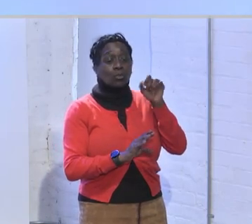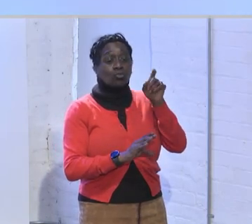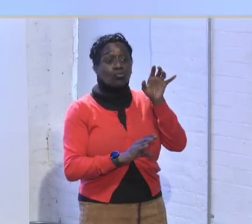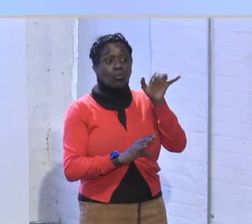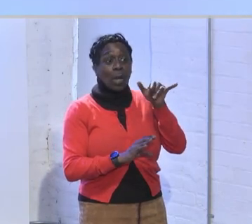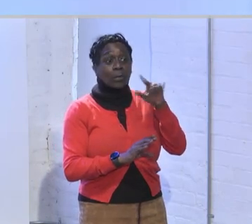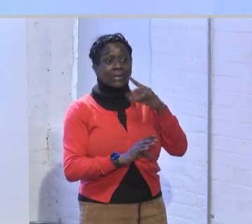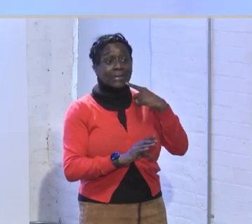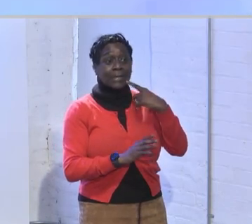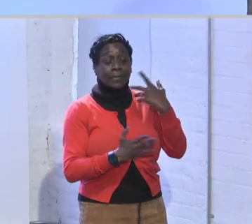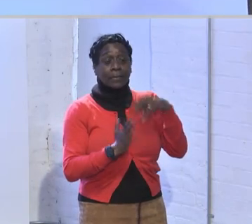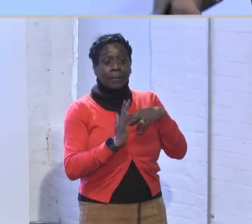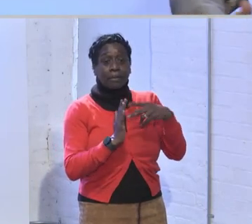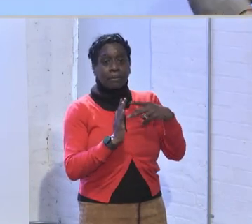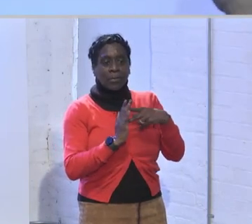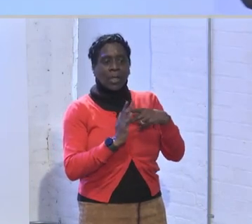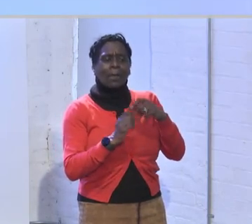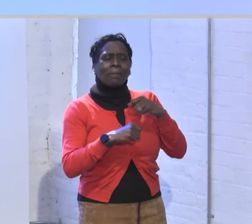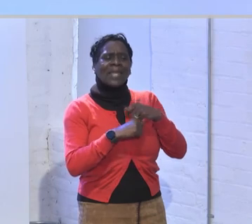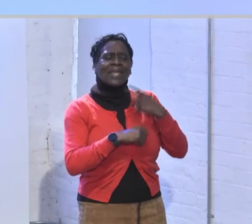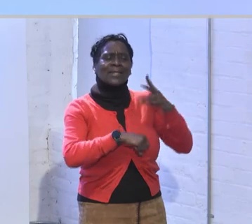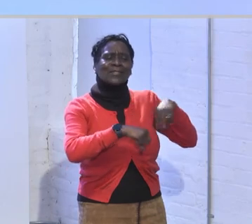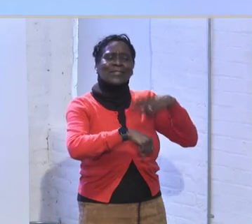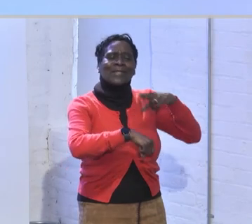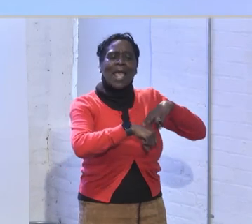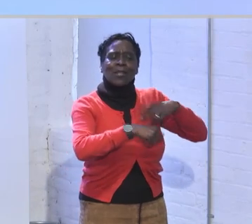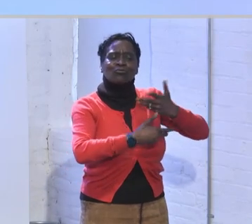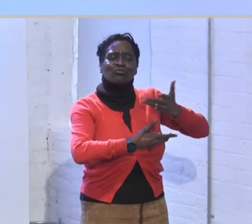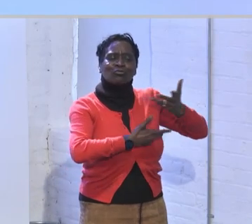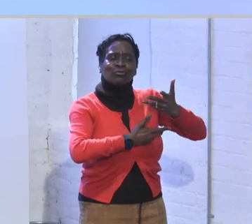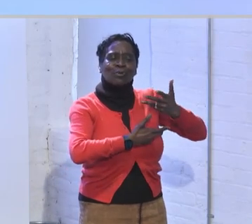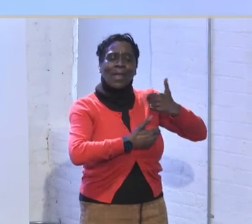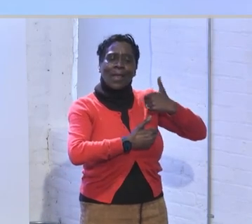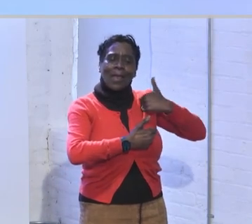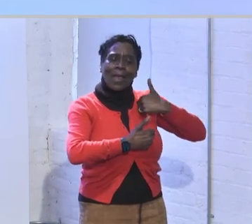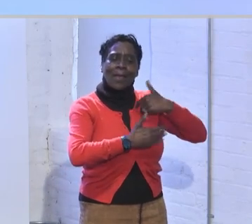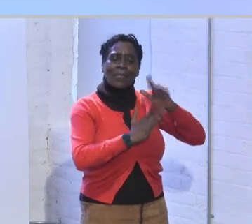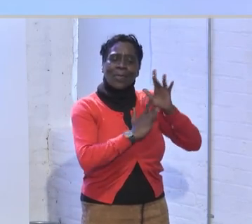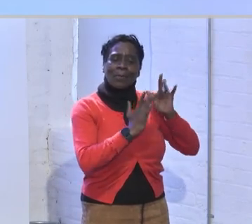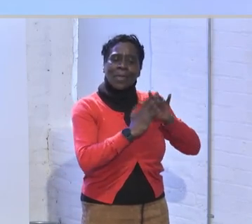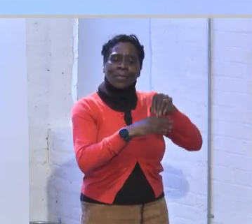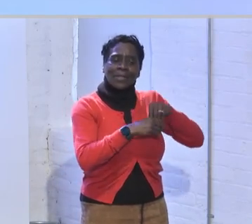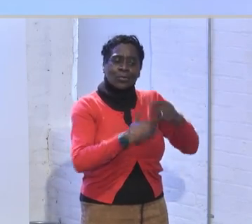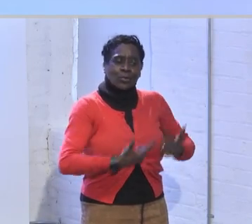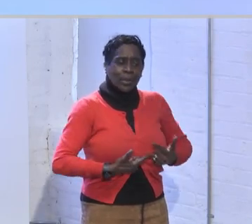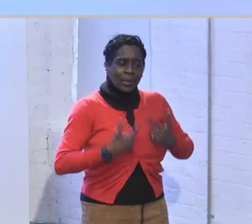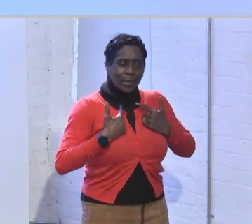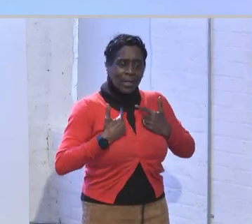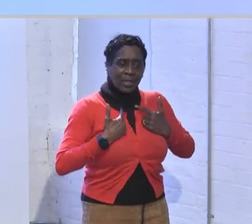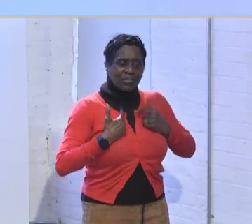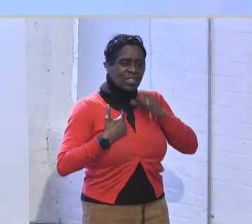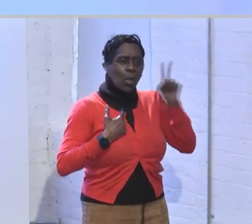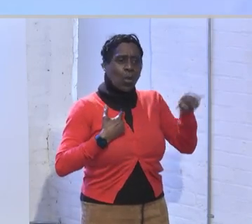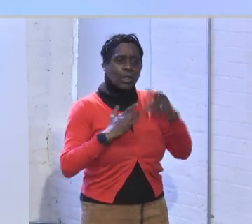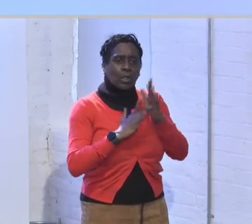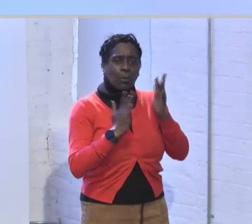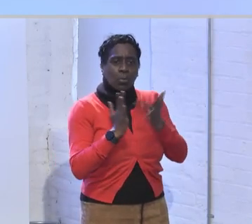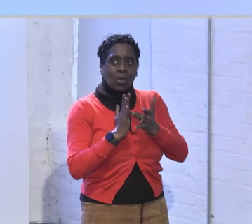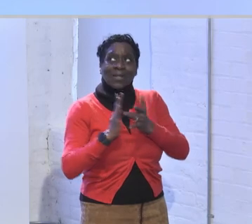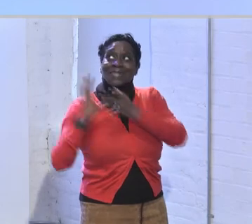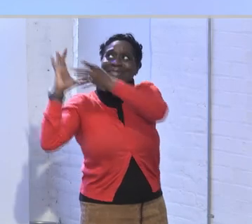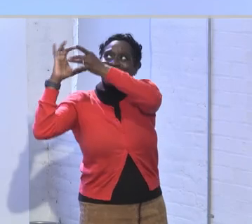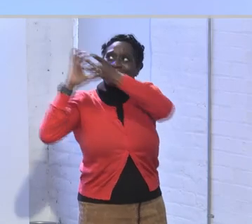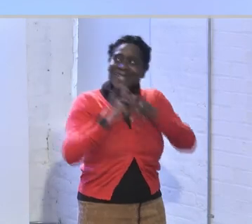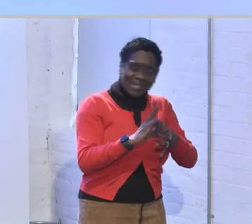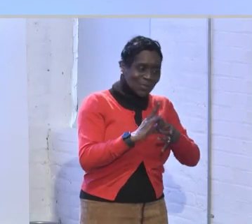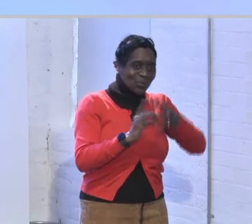saying is make it organic. Integrate the Bible into your life. And then it's not just a book. It's linked to a God